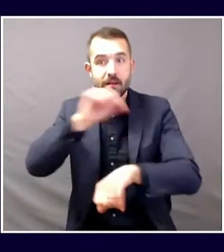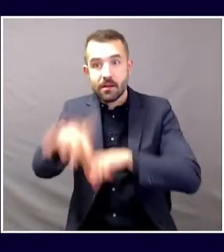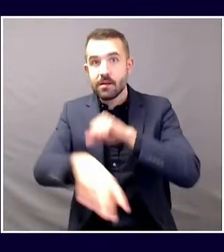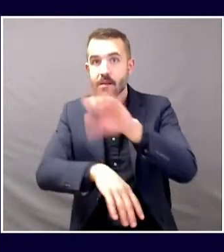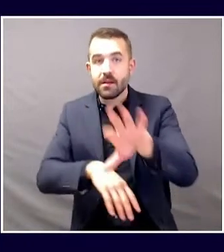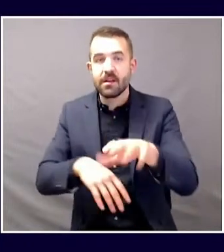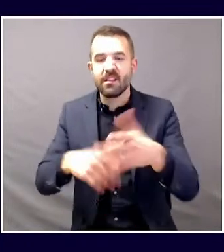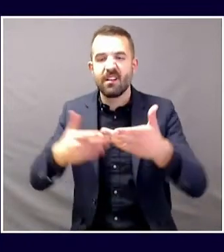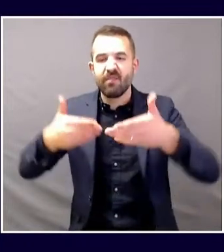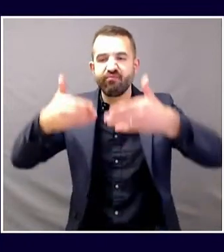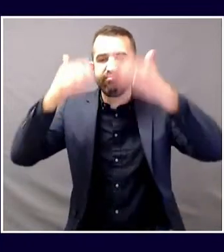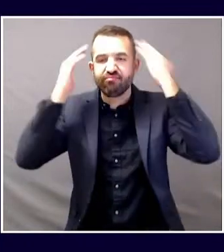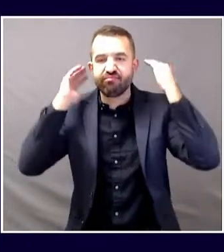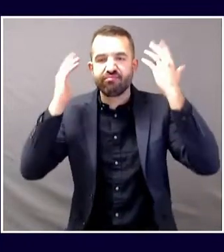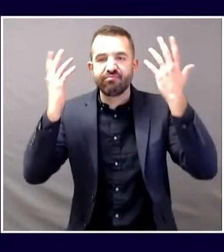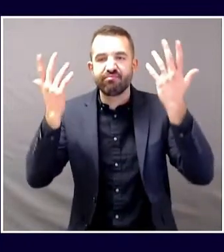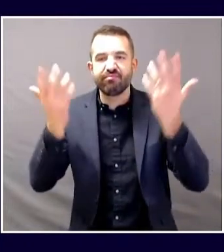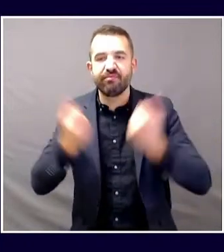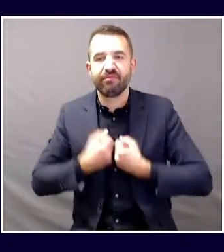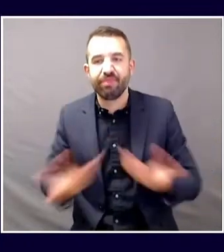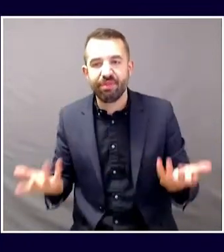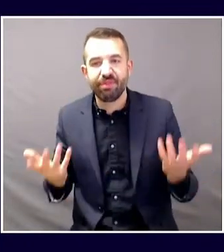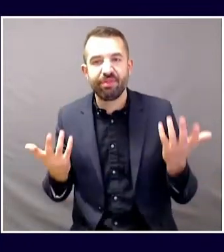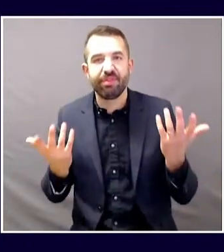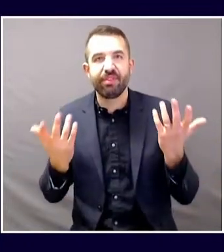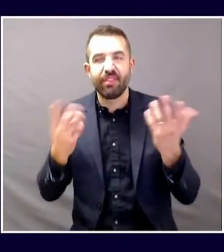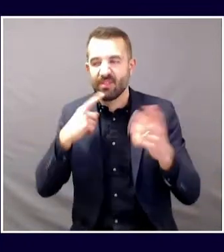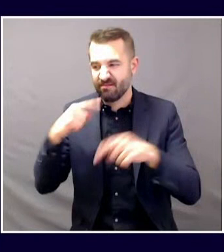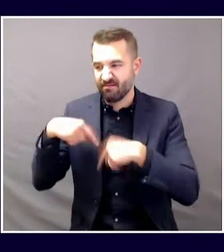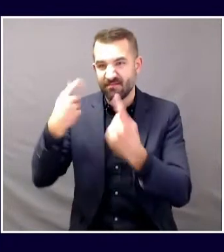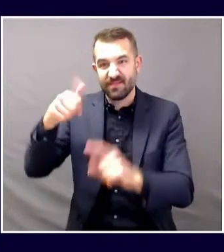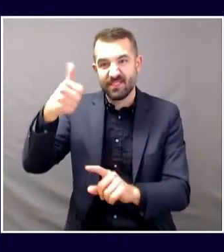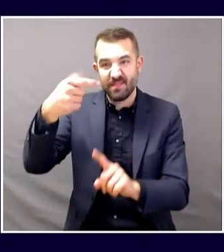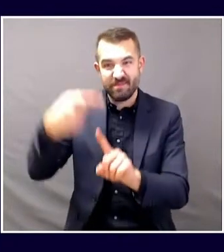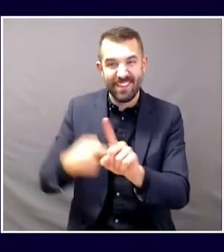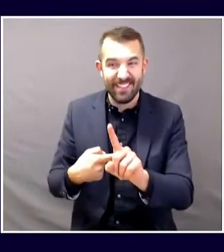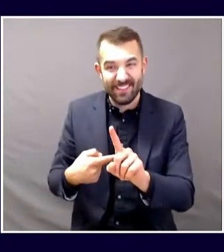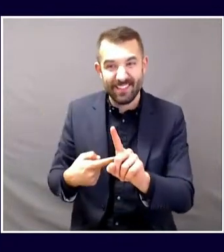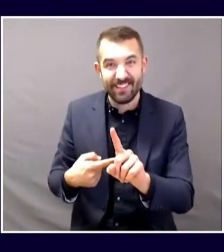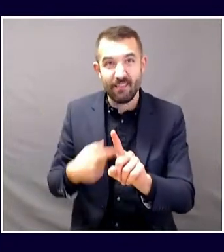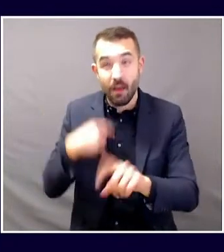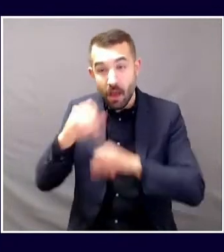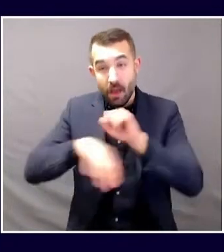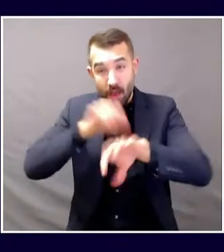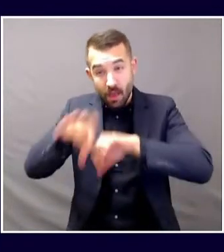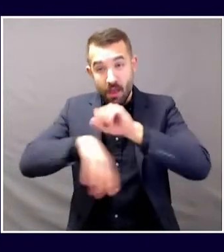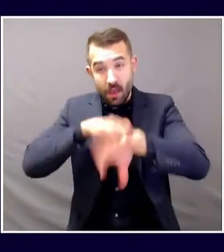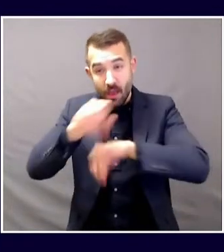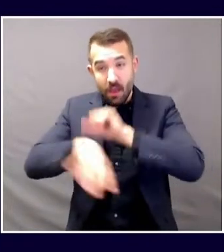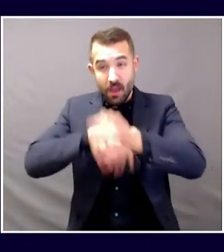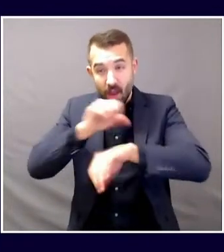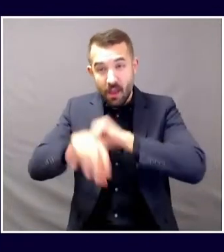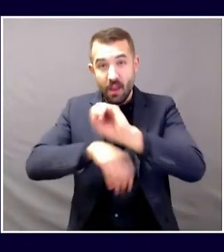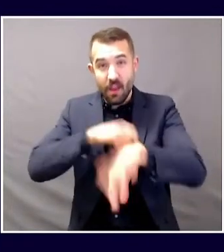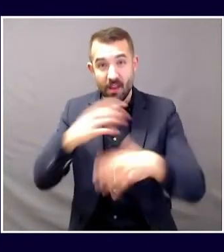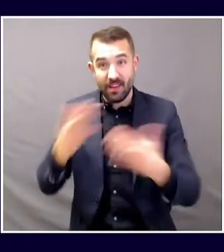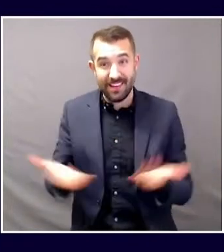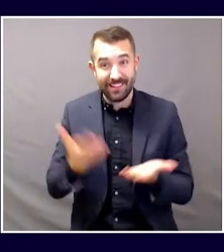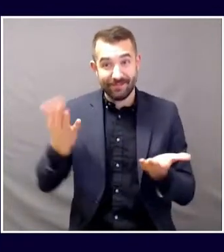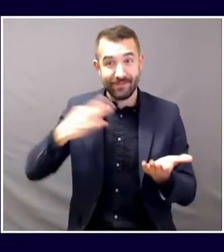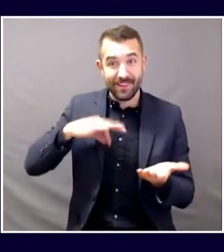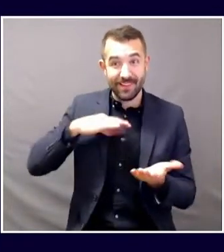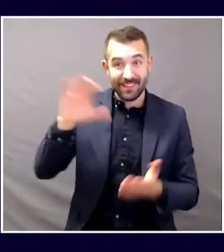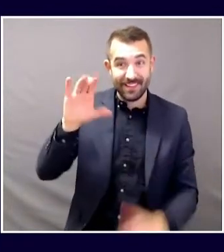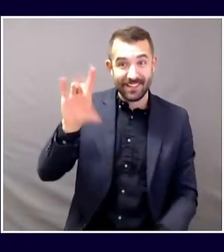10 months. We've endeavored at the Maine CDC to make the best decisions we can based on the best